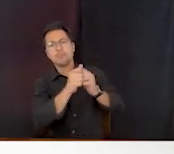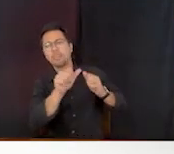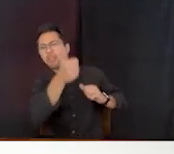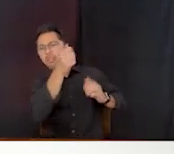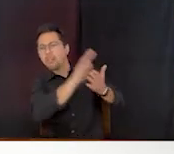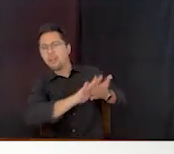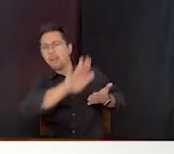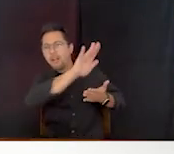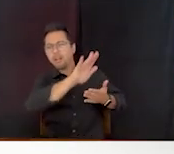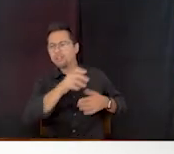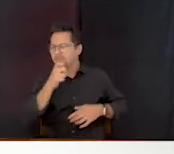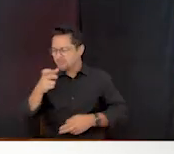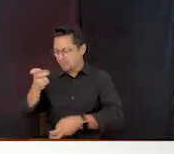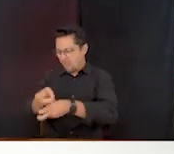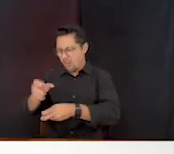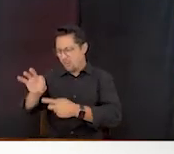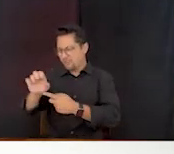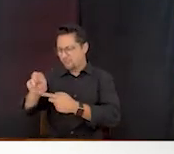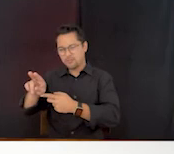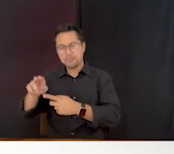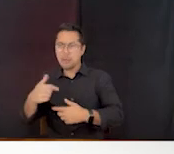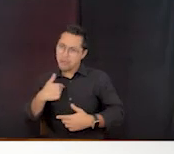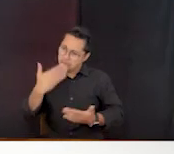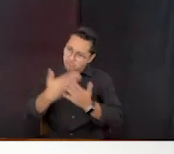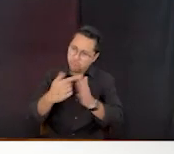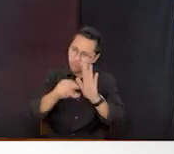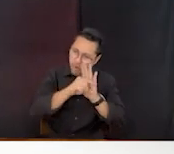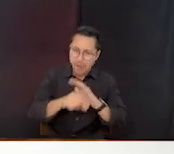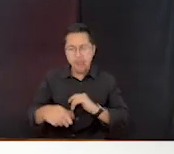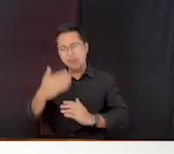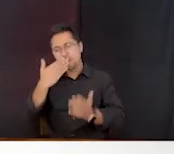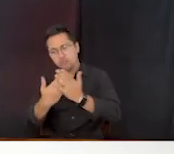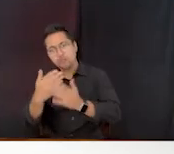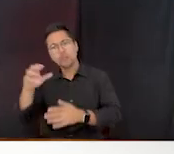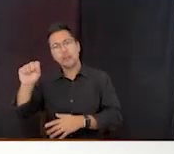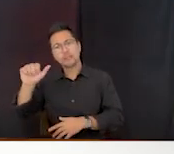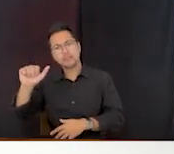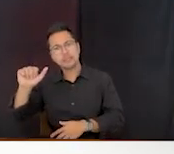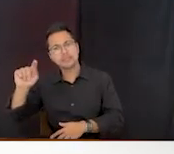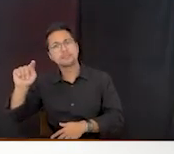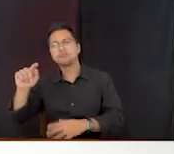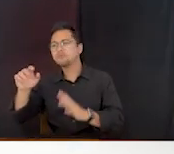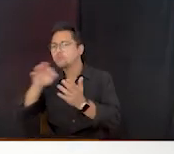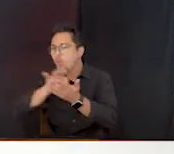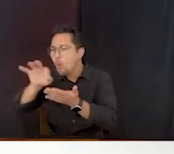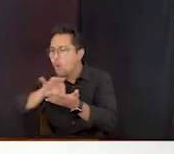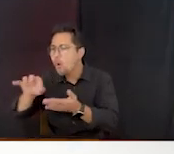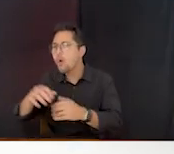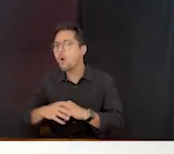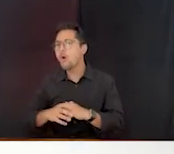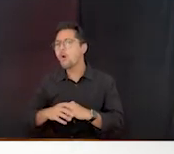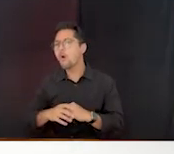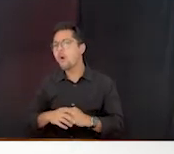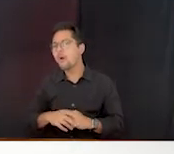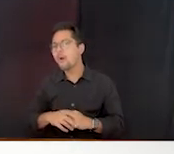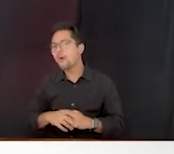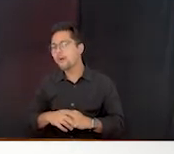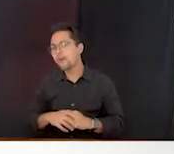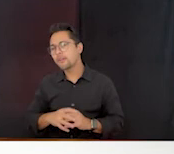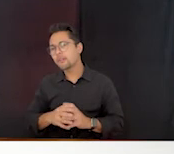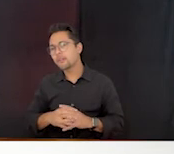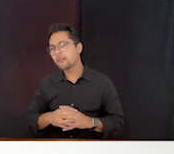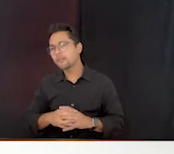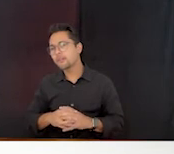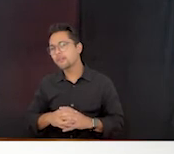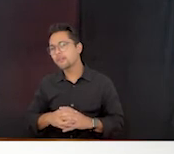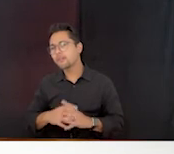into. I got good grades. I had good SAT scores, and have a bit of a unique story,